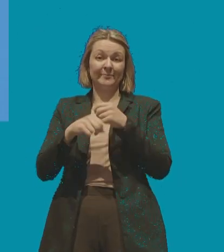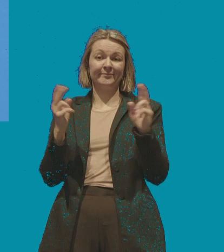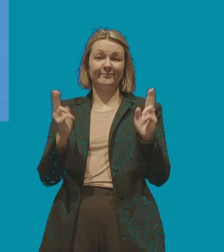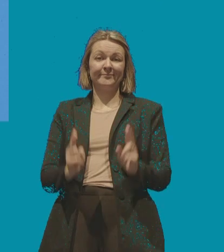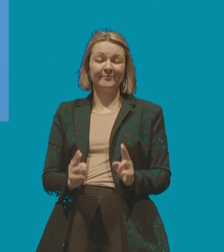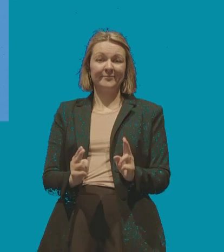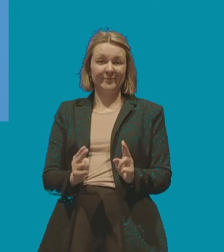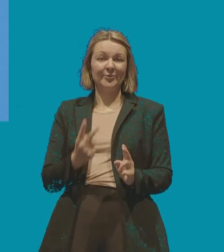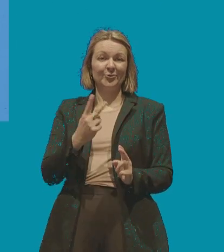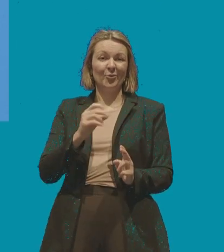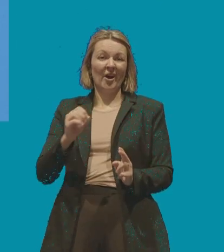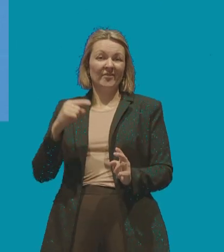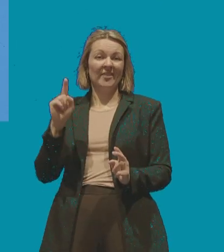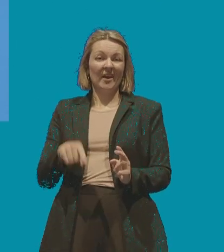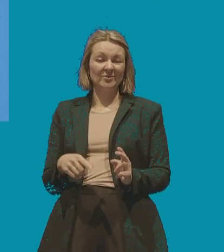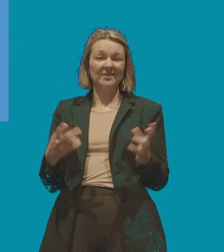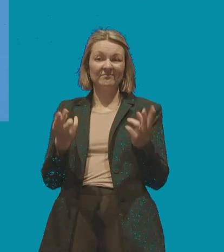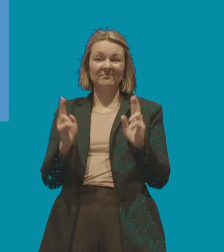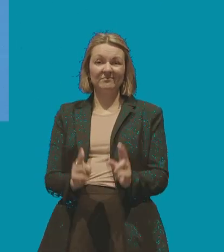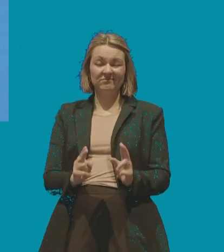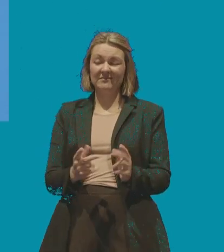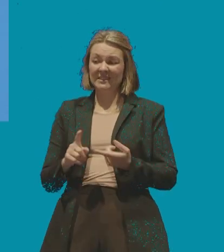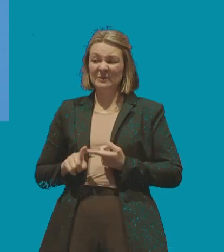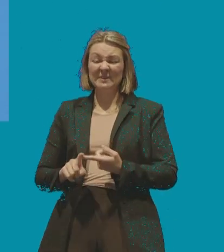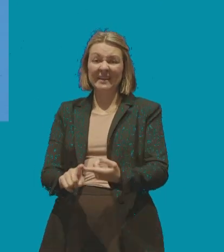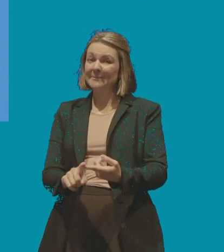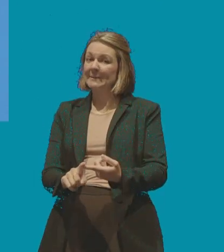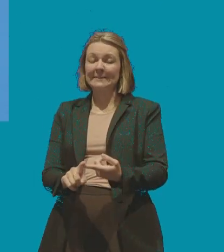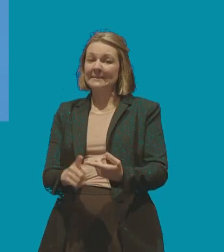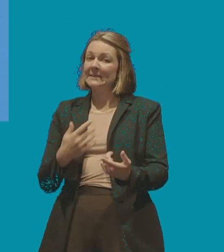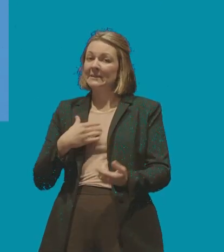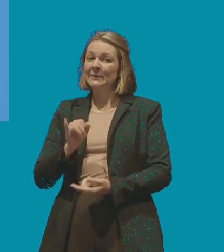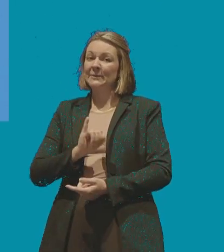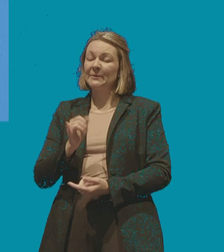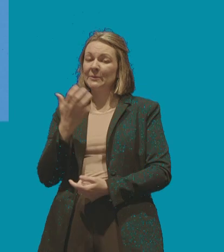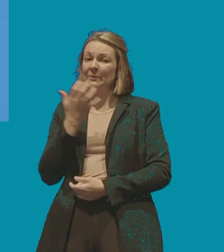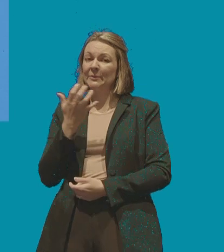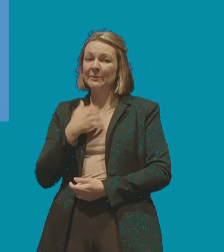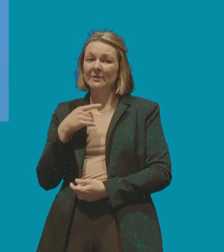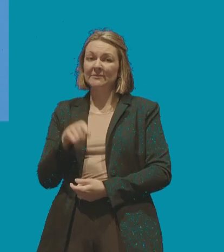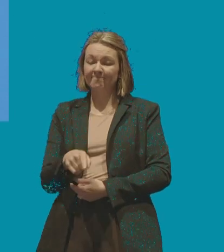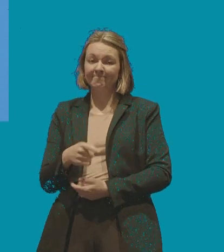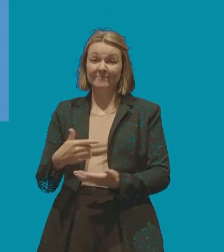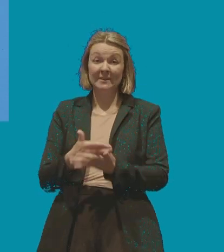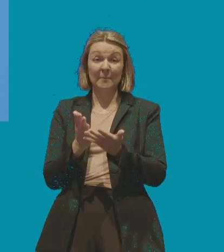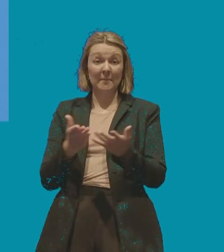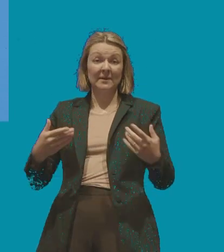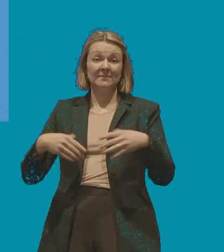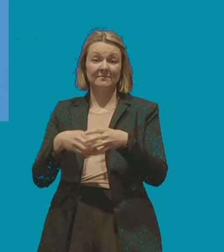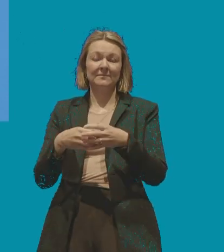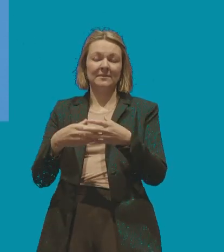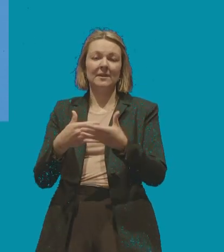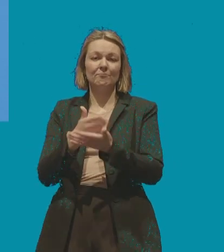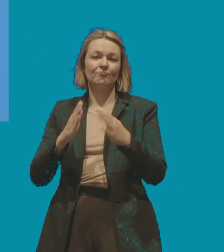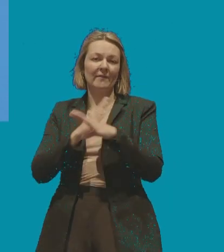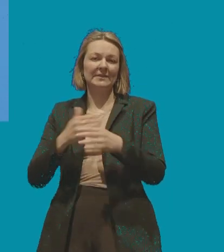members. That's just not sustainable. It's a particular crisis in the private sector. And the problems aren't new. The problems that have